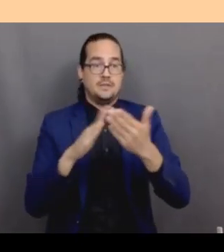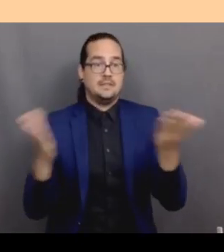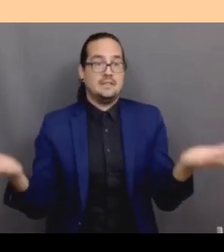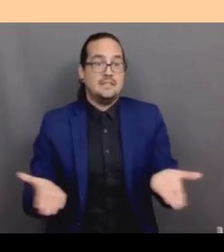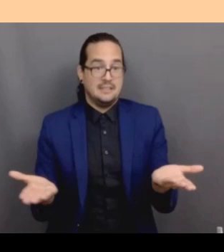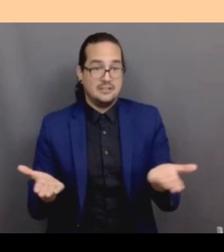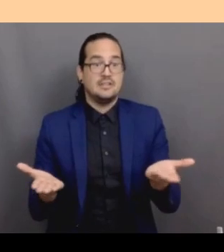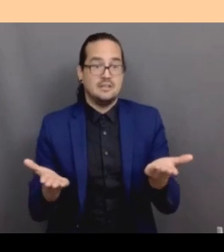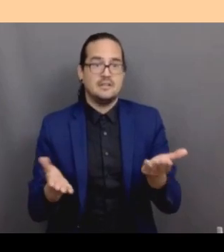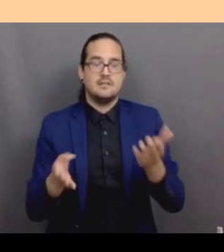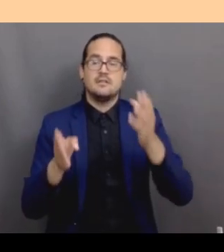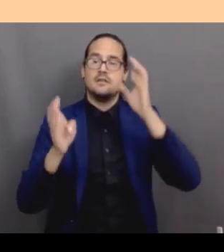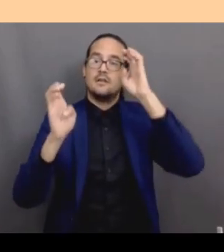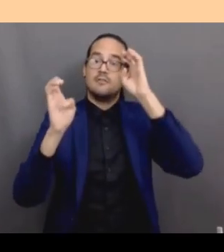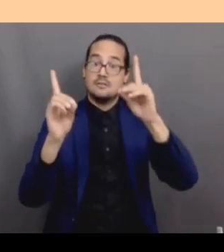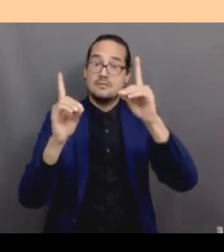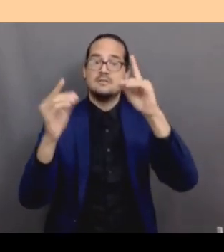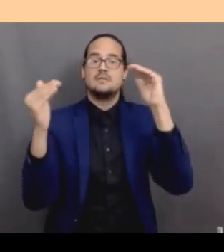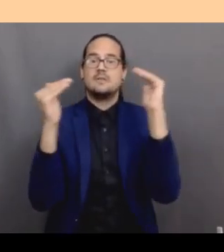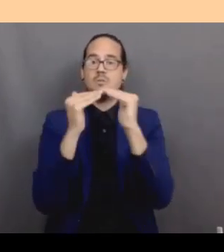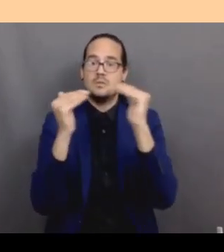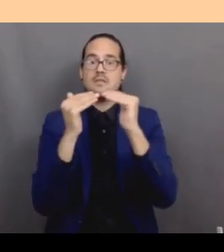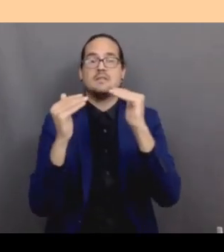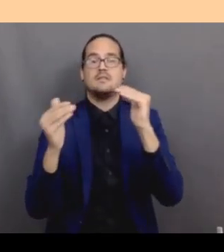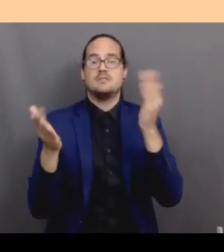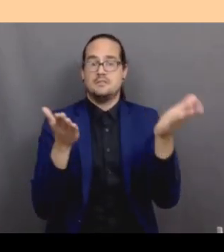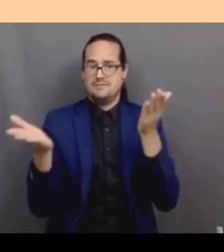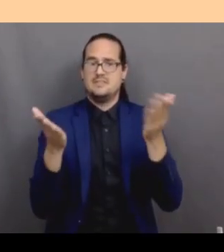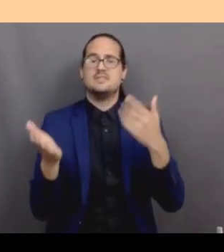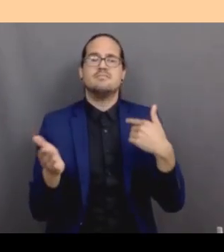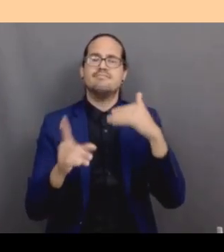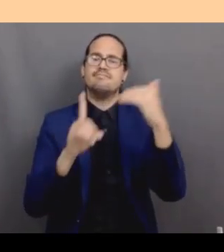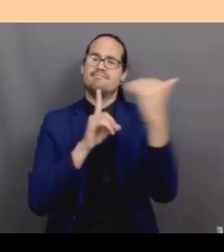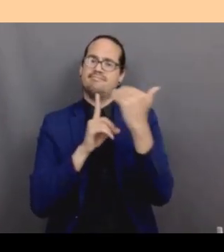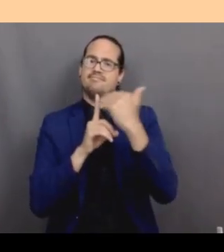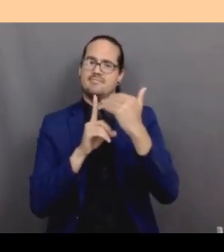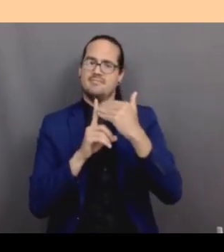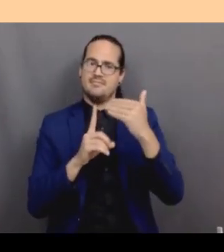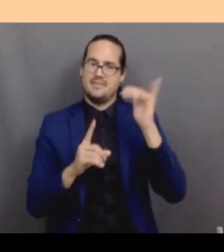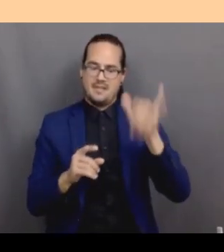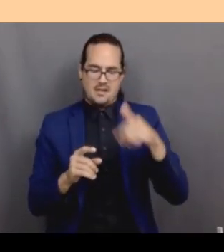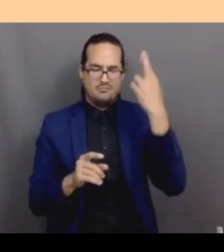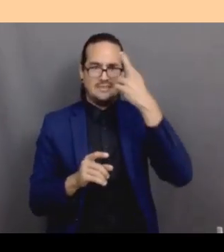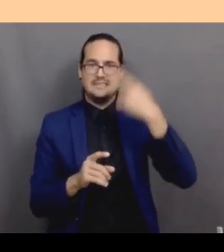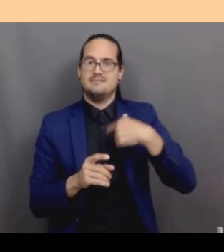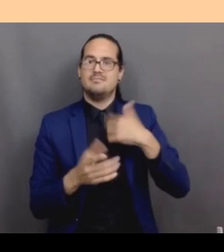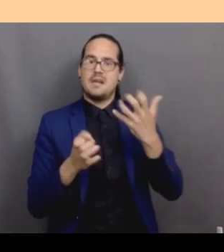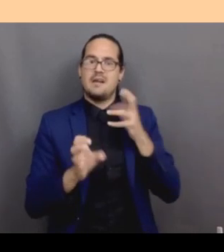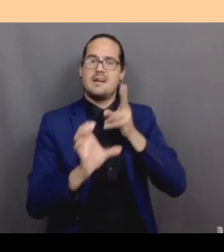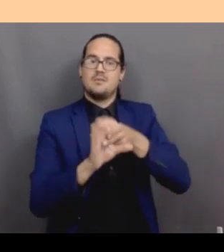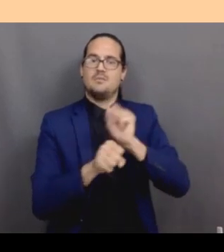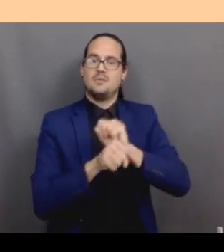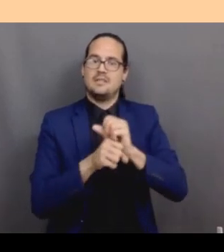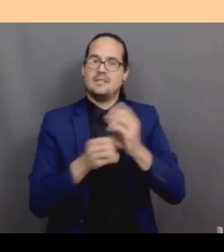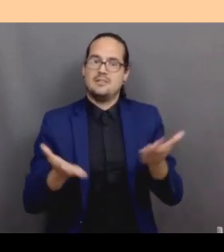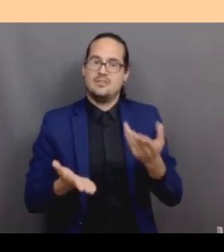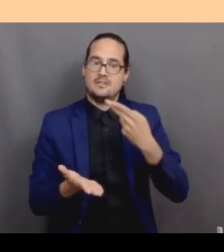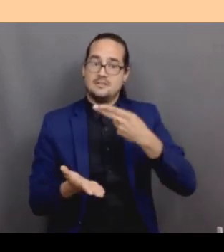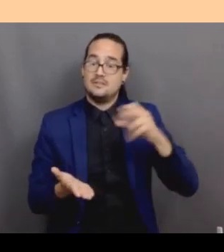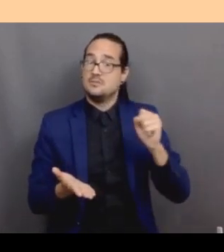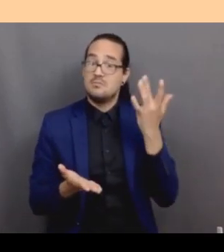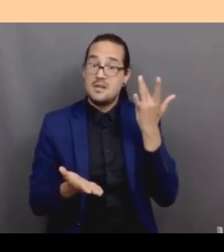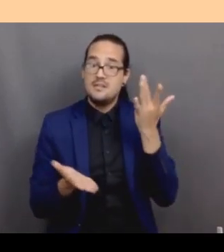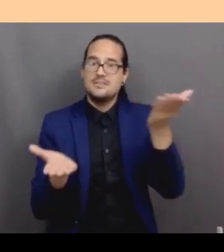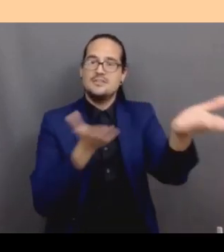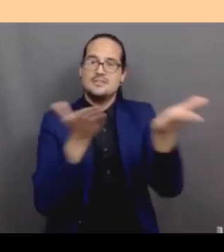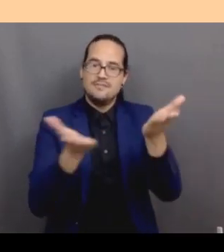remember why we got into this work, and that is to help and serve others. We are glad to be able to do what we're doing, and I'm proud of our great teams